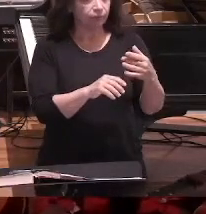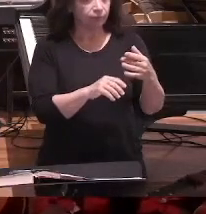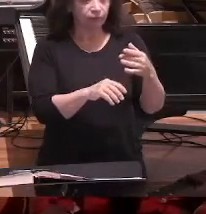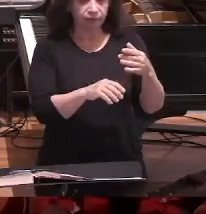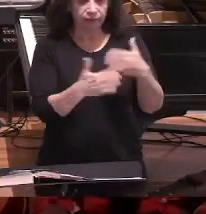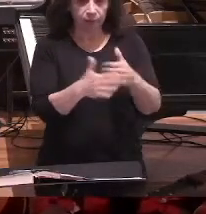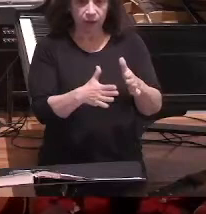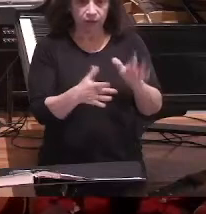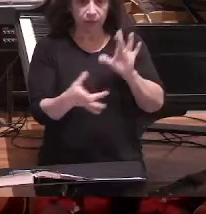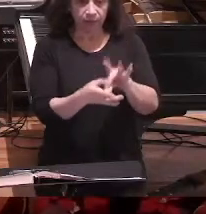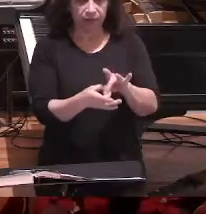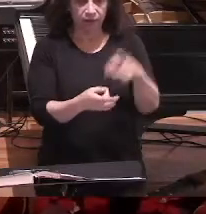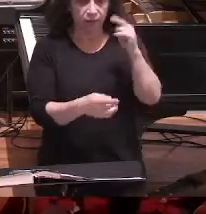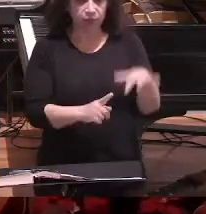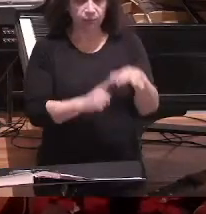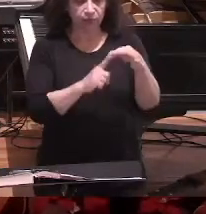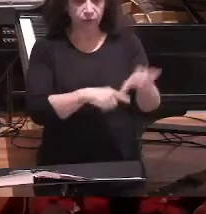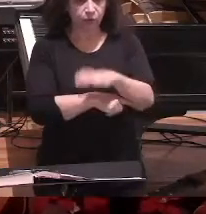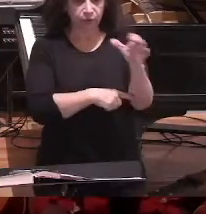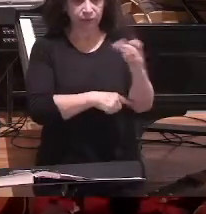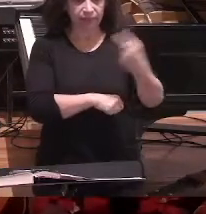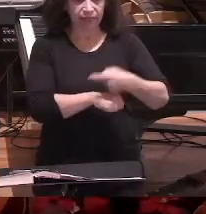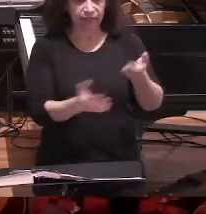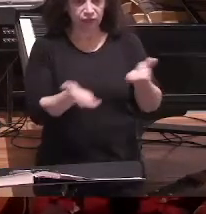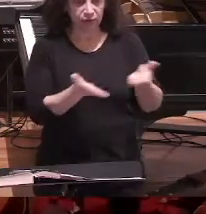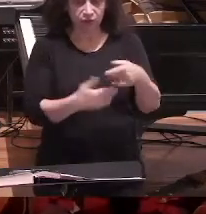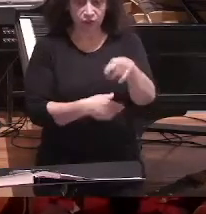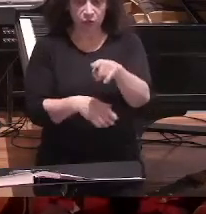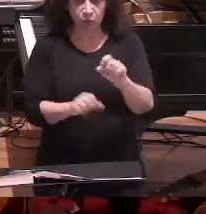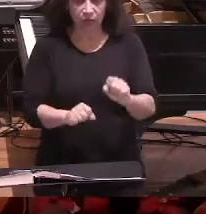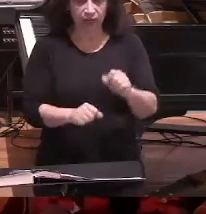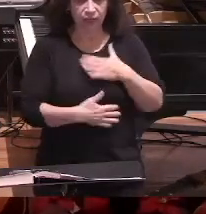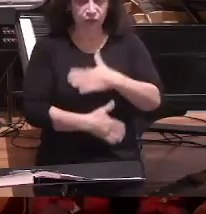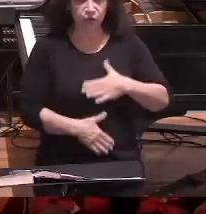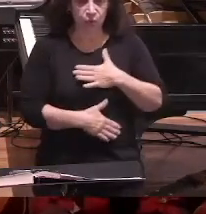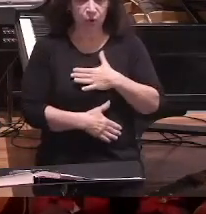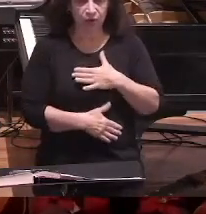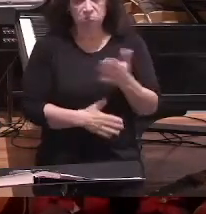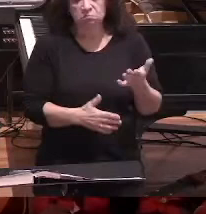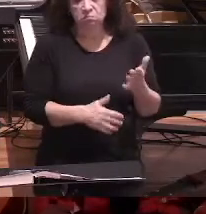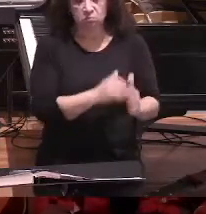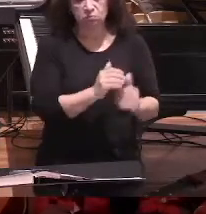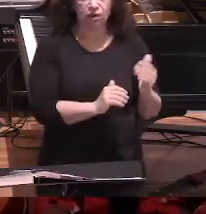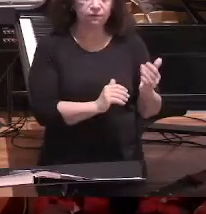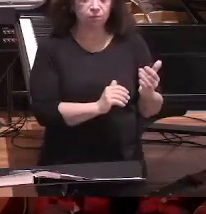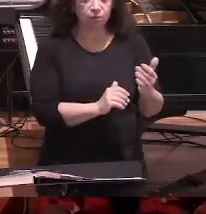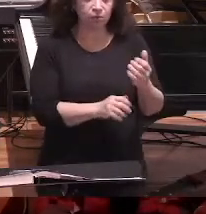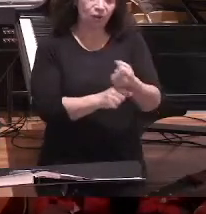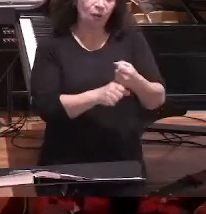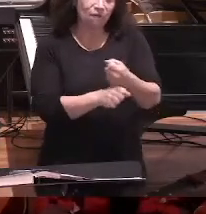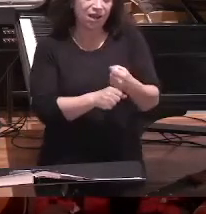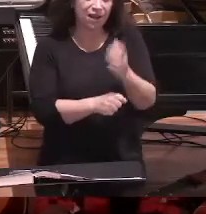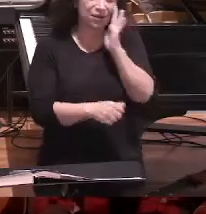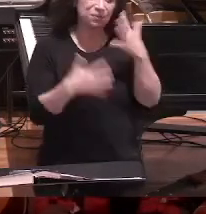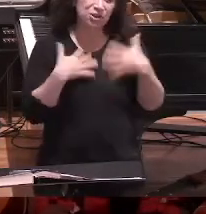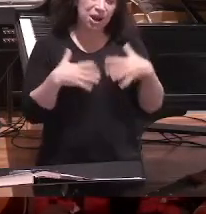a link to a very special Christmas Day service that you can enjoy at your leisure with a cup of coffee in